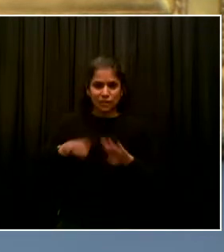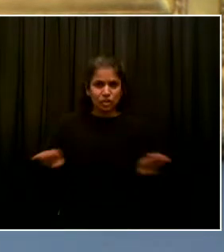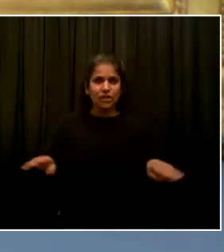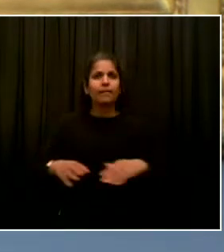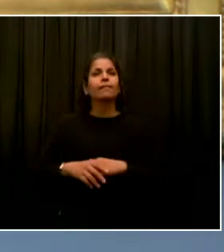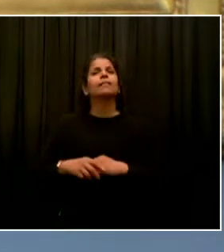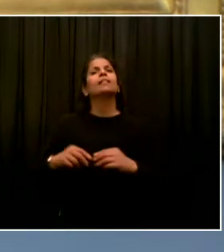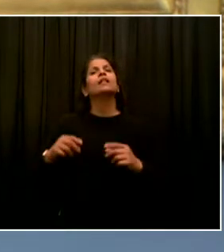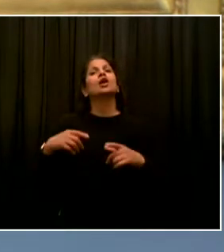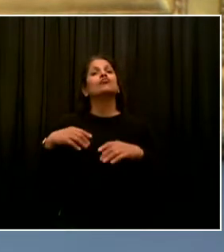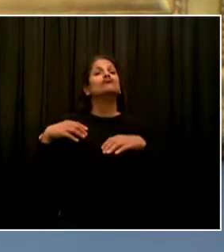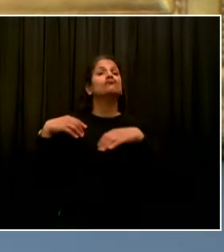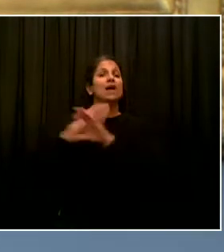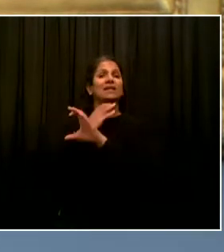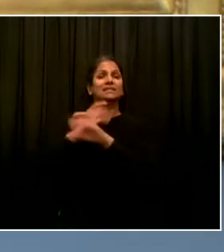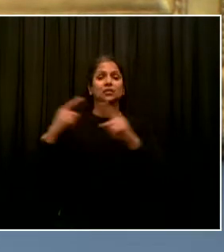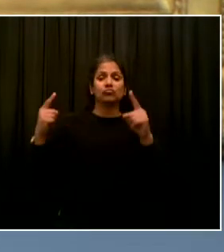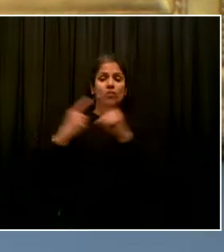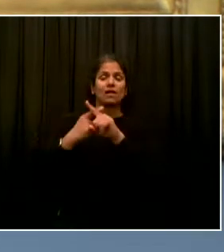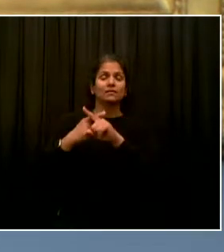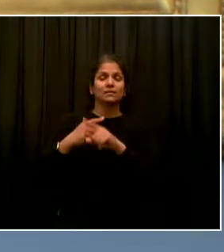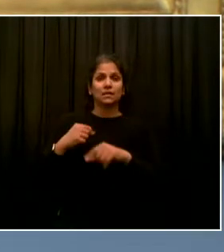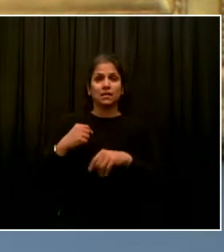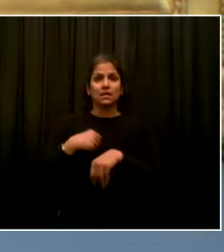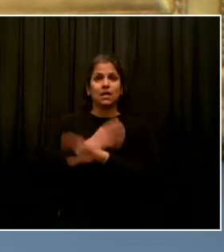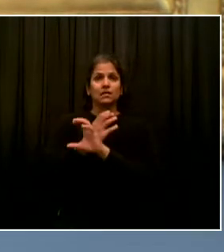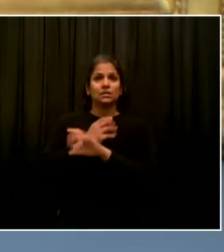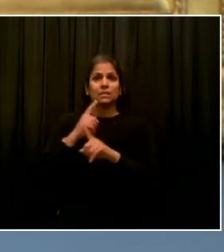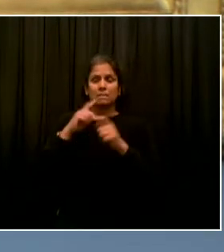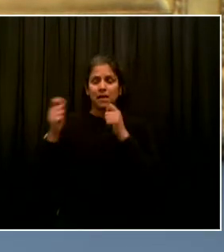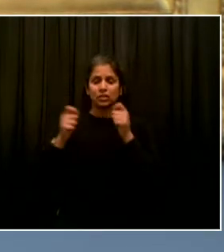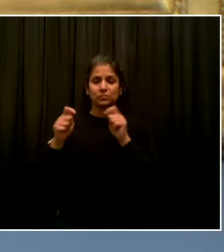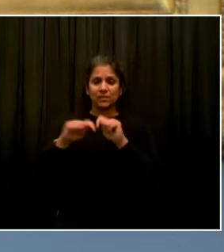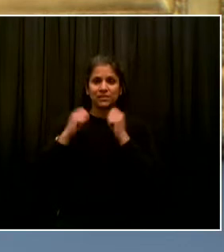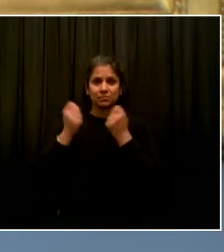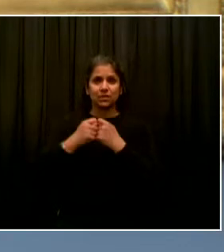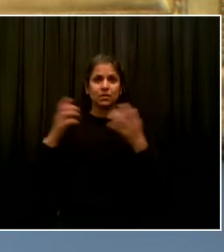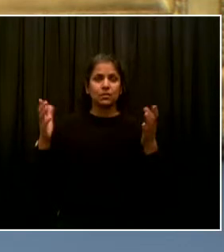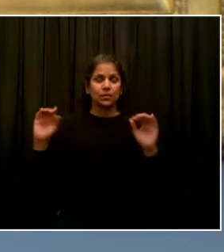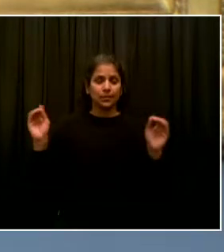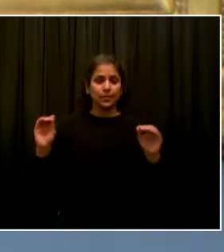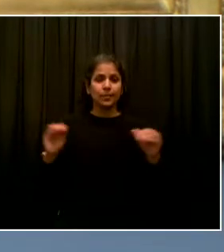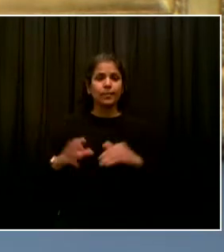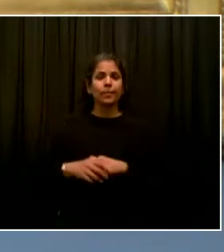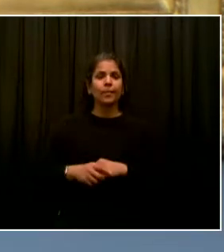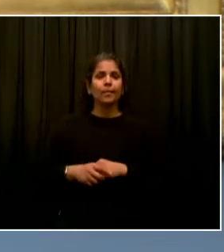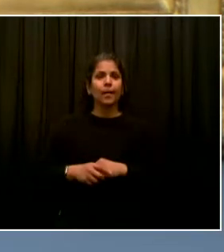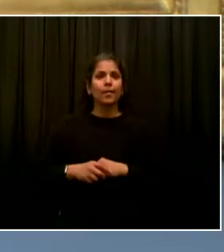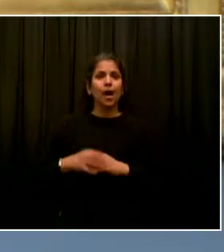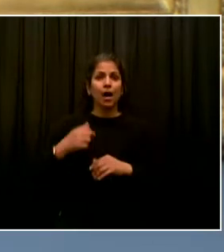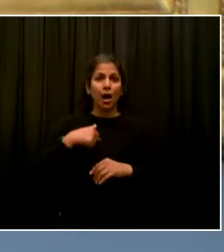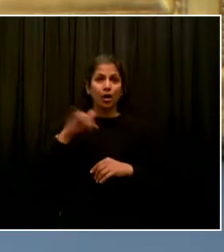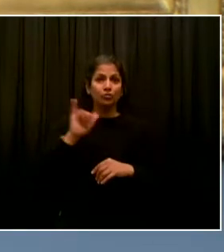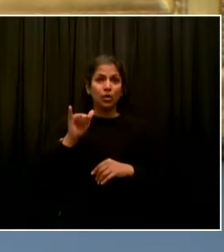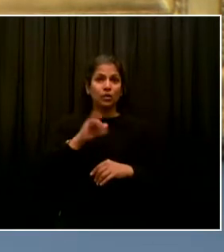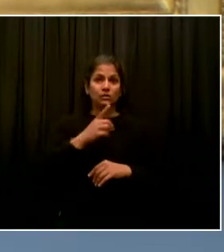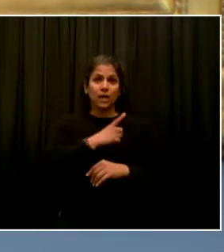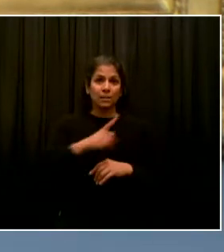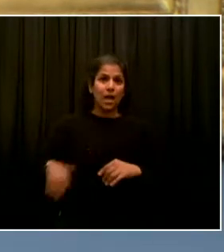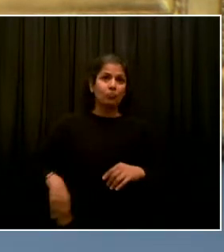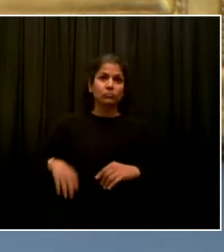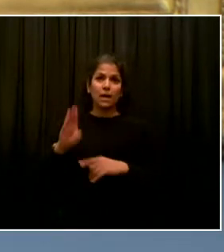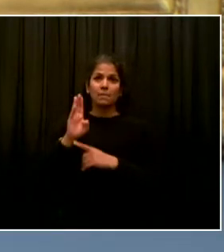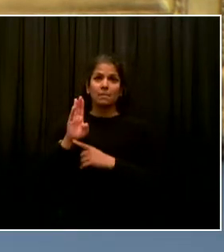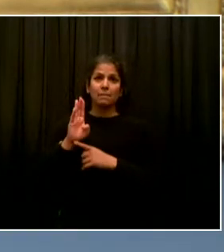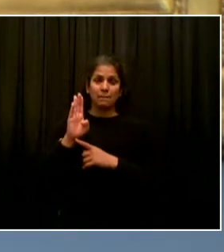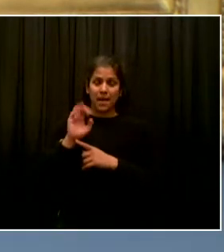other things we're doing. He said he didn't like any part of the blueprint. And Deputy Mayor Banks stated, if there's a mistake that you